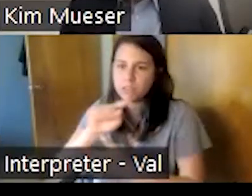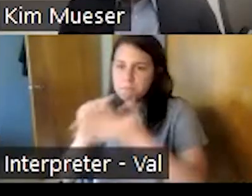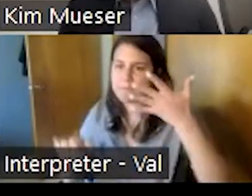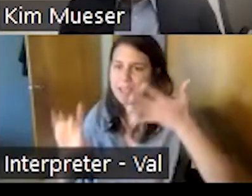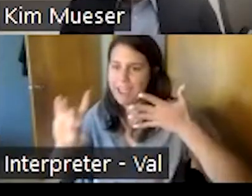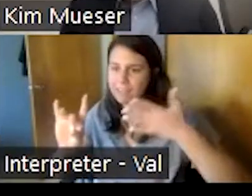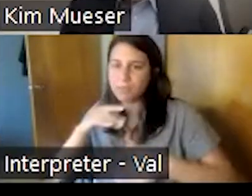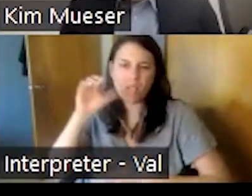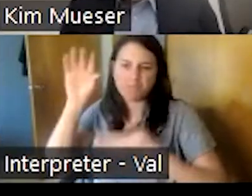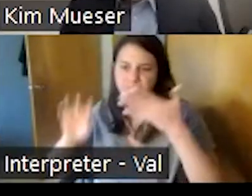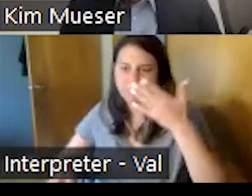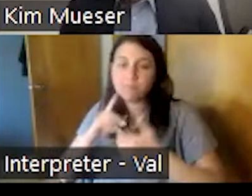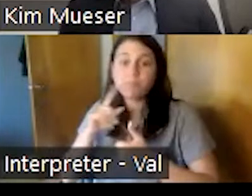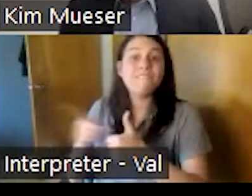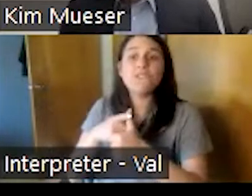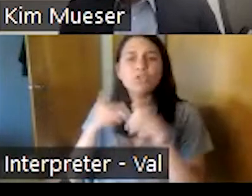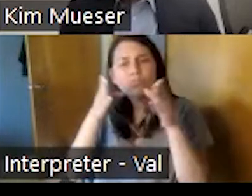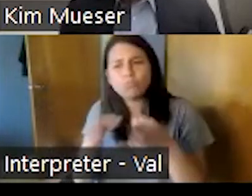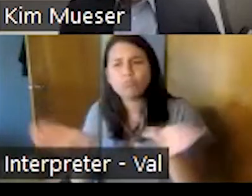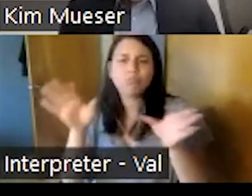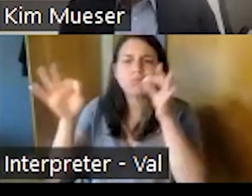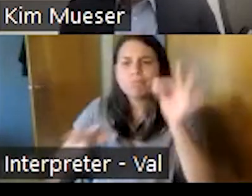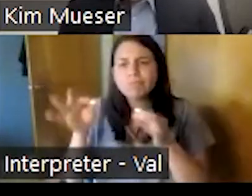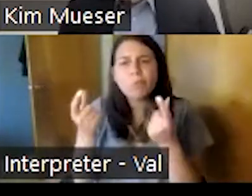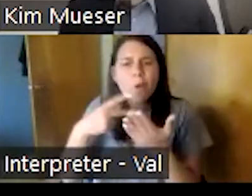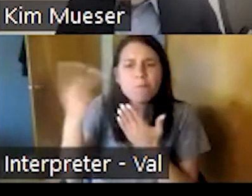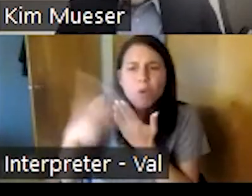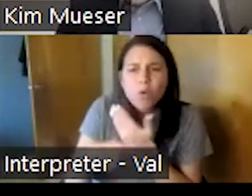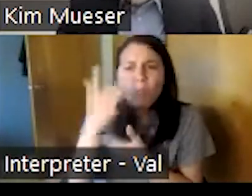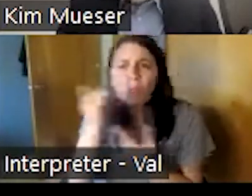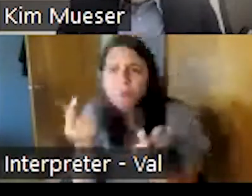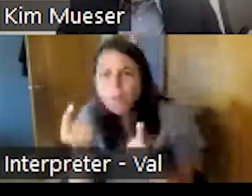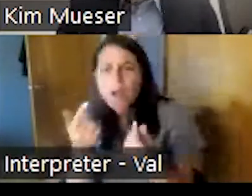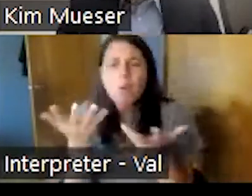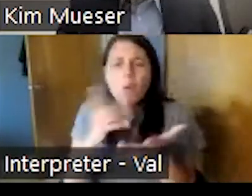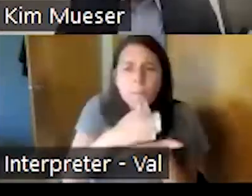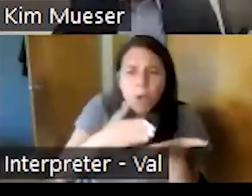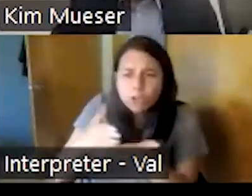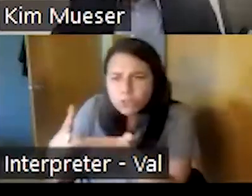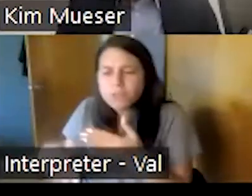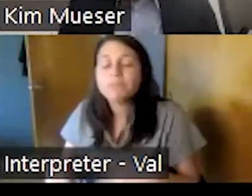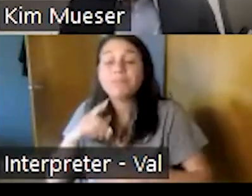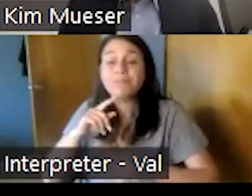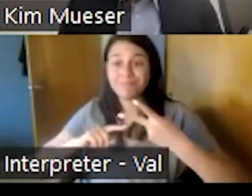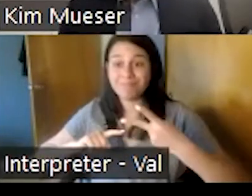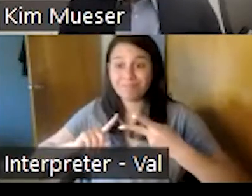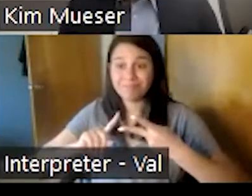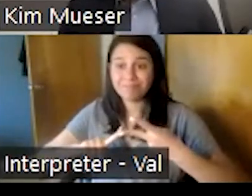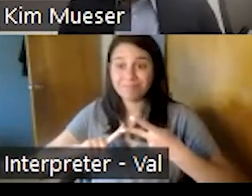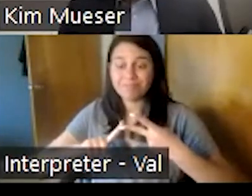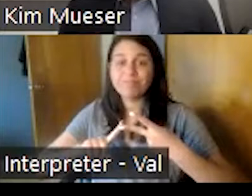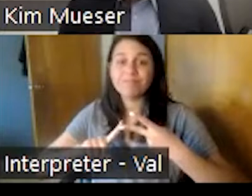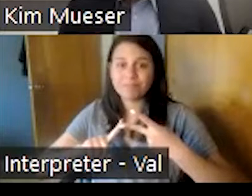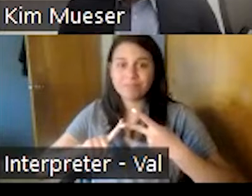is an overview, where we kind of provide an overview of the program, the different components and how they work. The second is, we